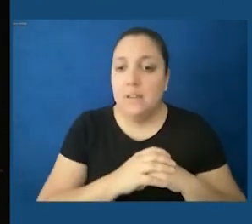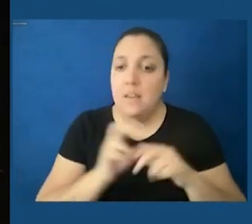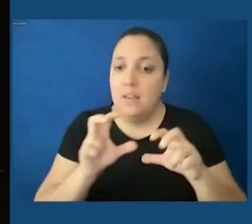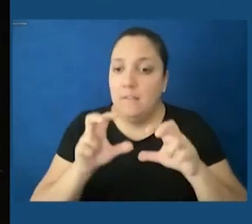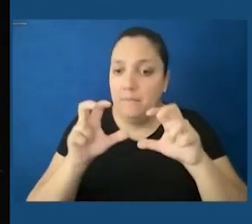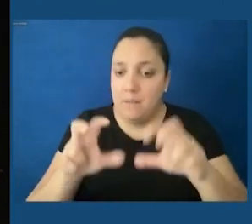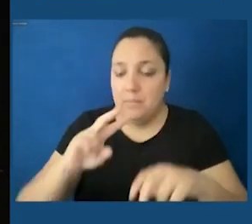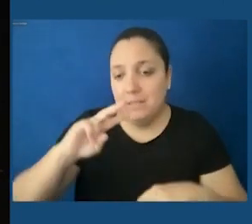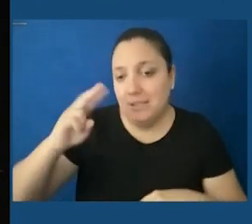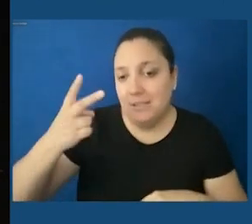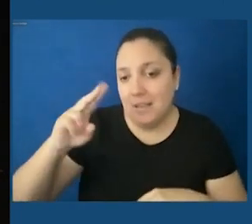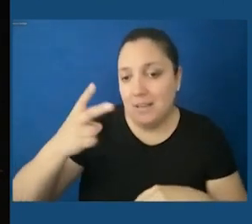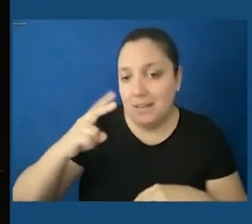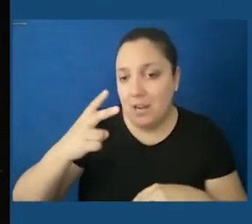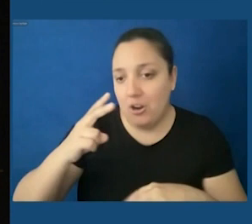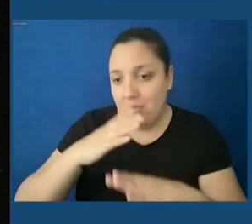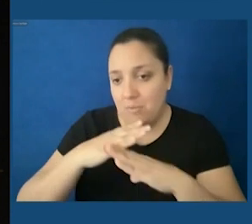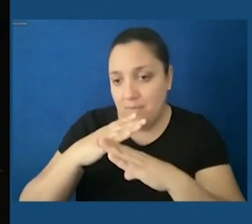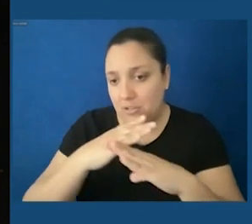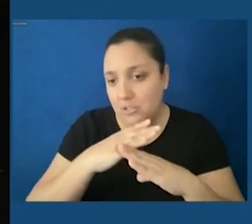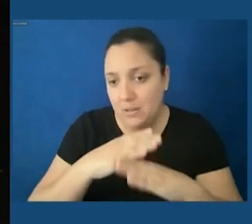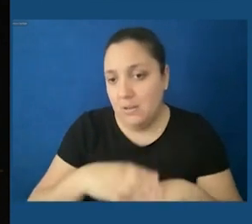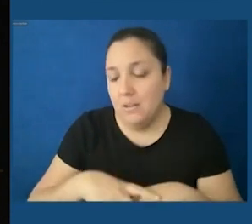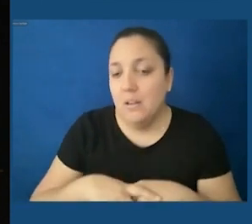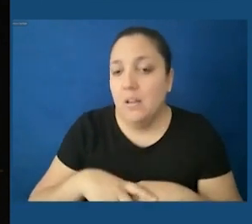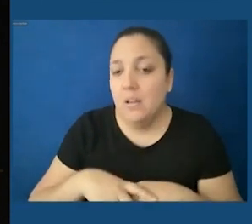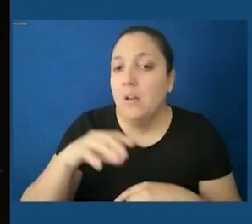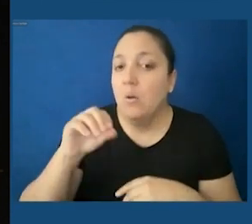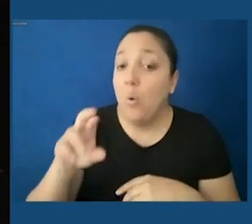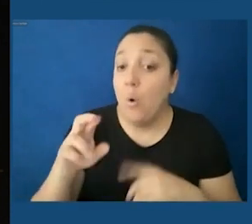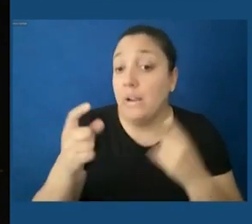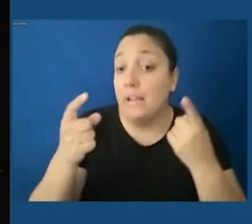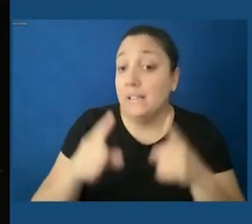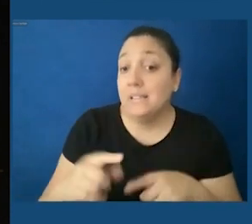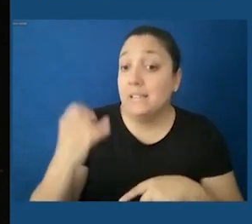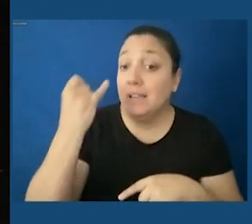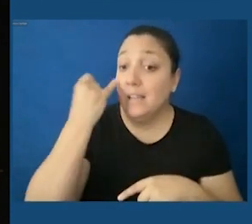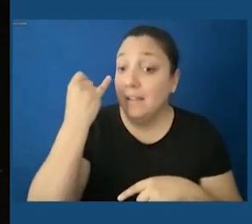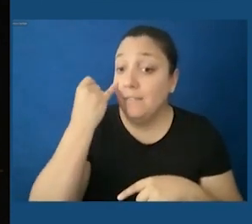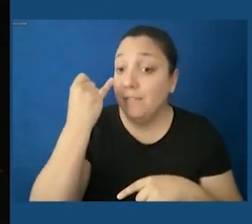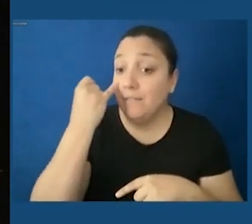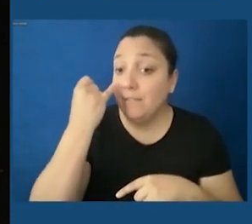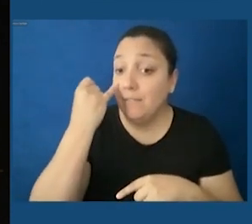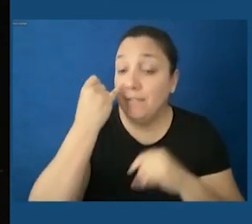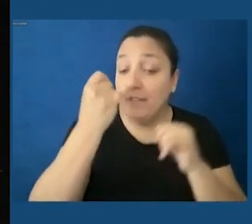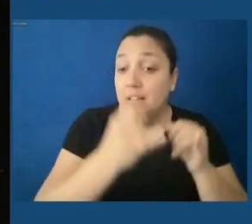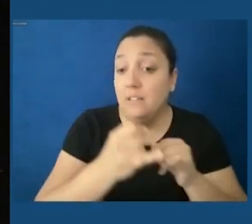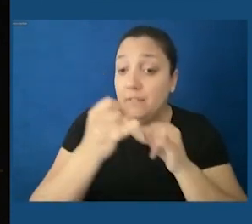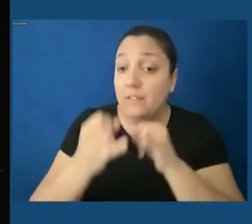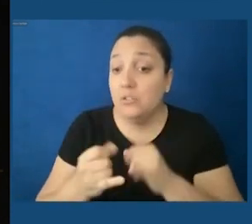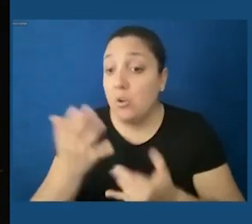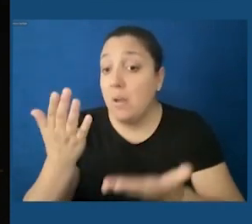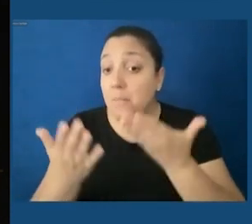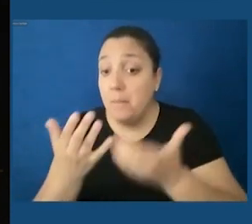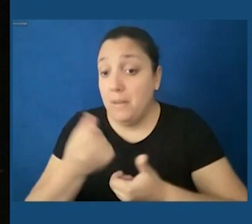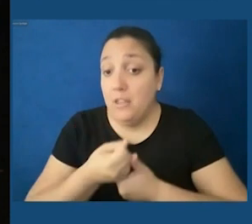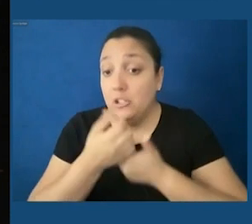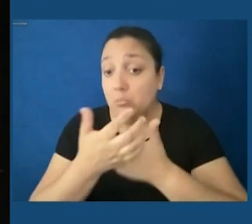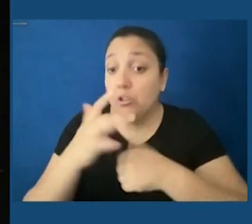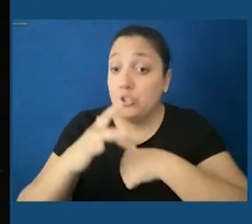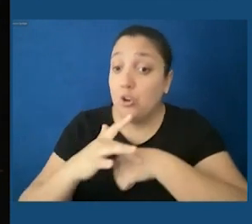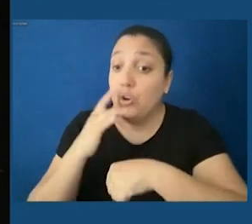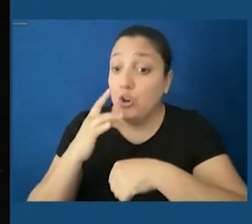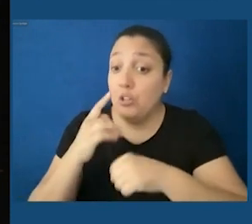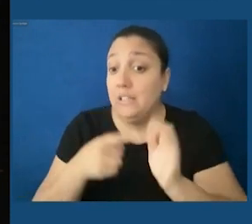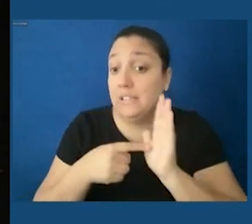secondary prevention for instances where individuals are expressing early signs of